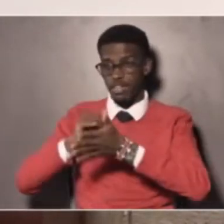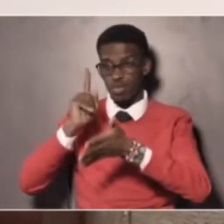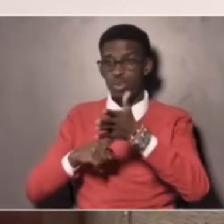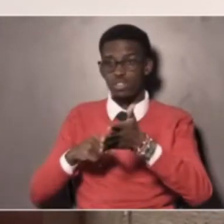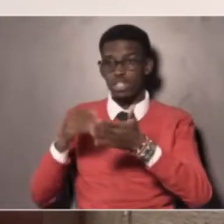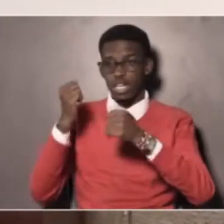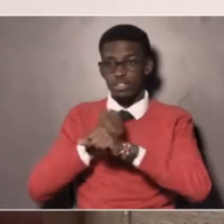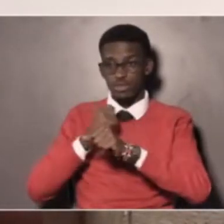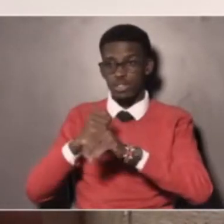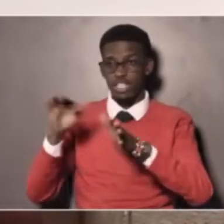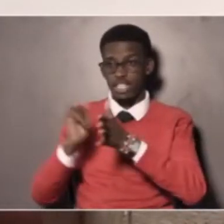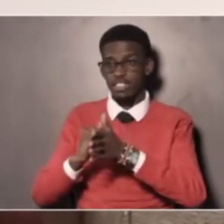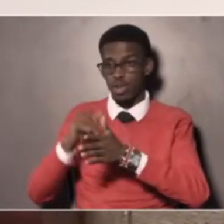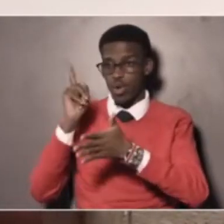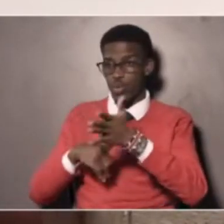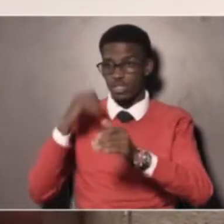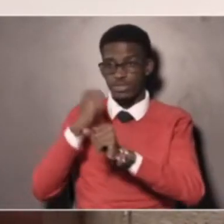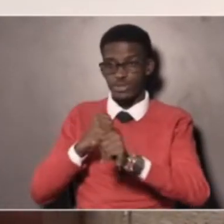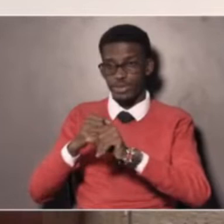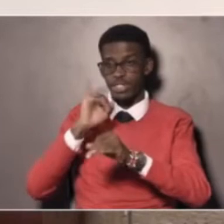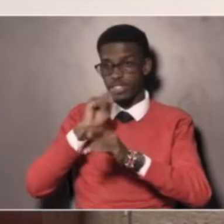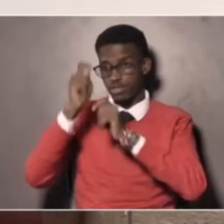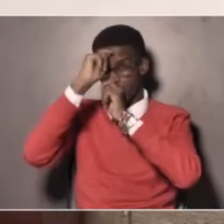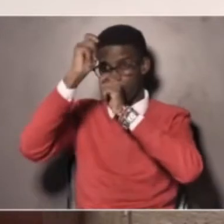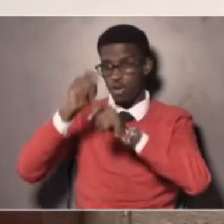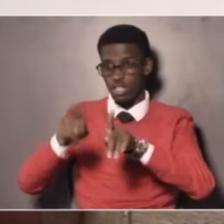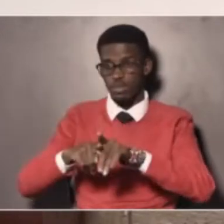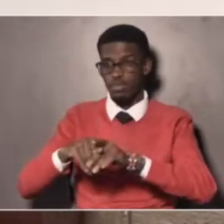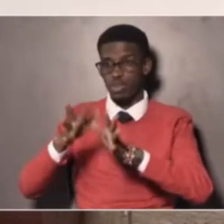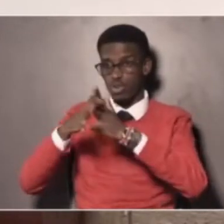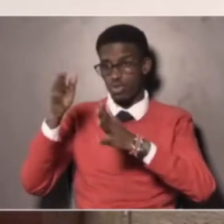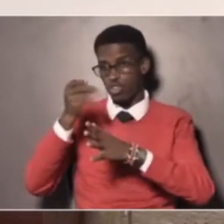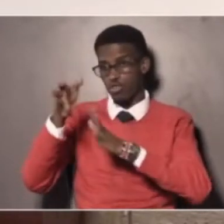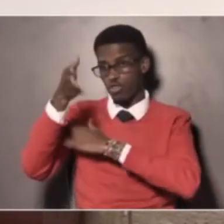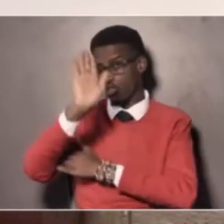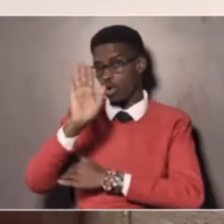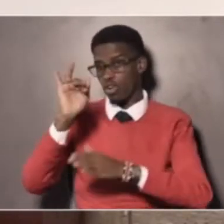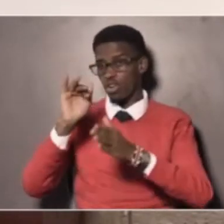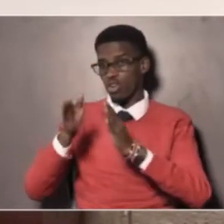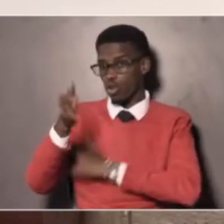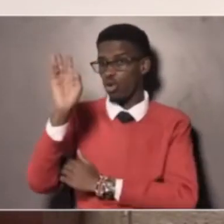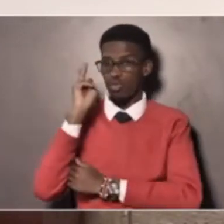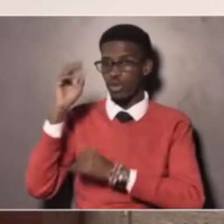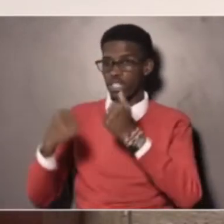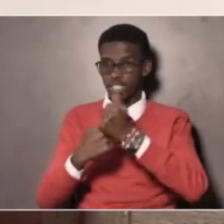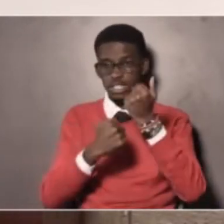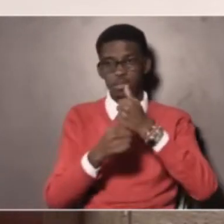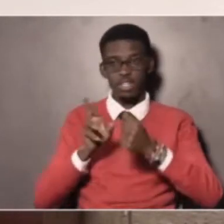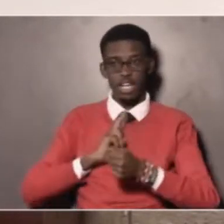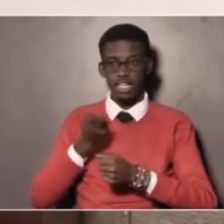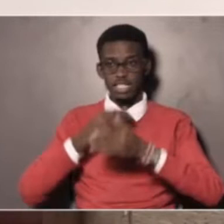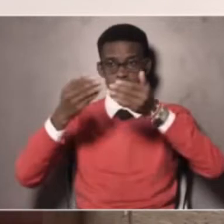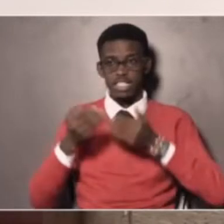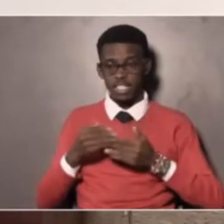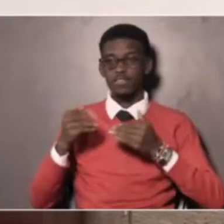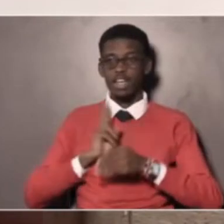doing, and that what we are doing is for the honor and glory of God. And God is going to support us. He's going to give us the